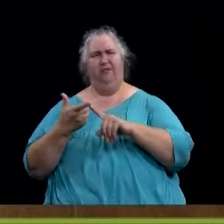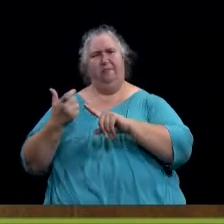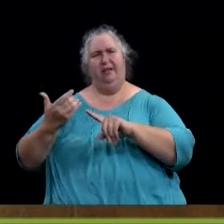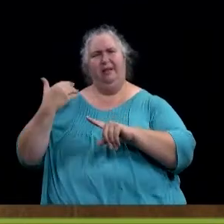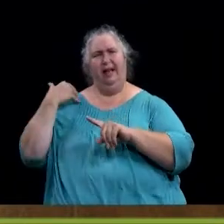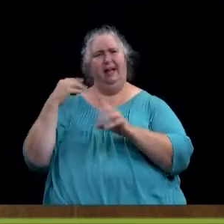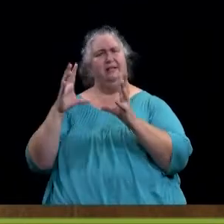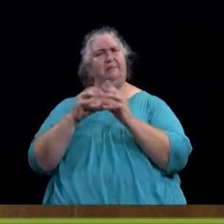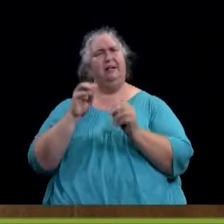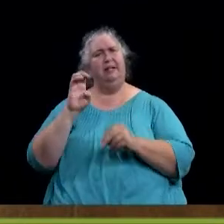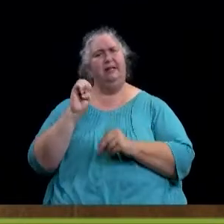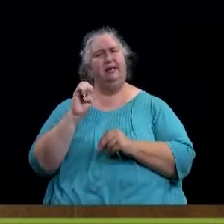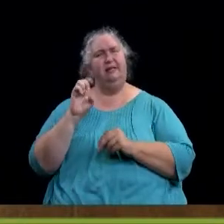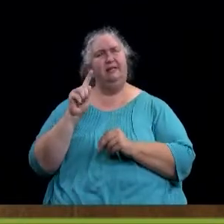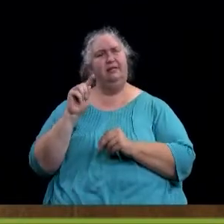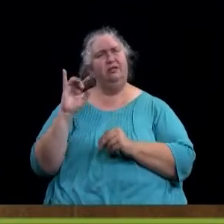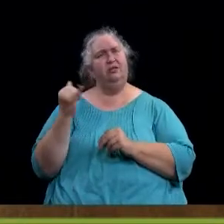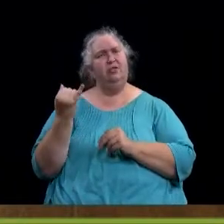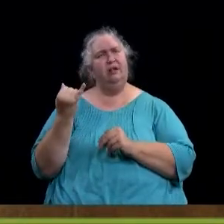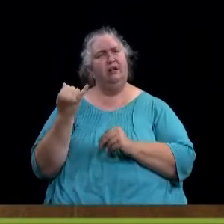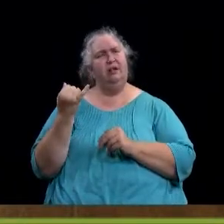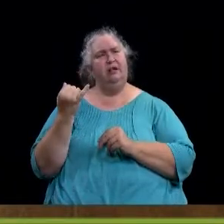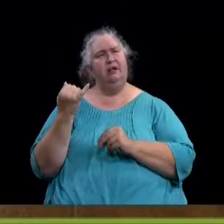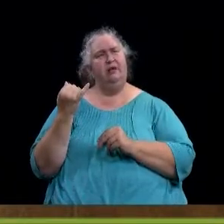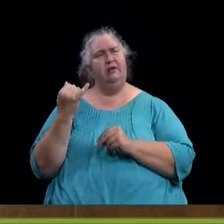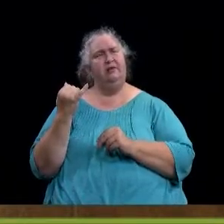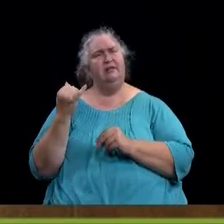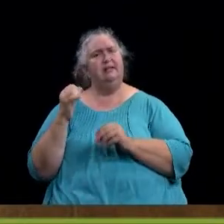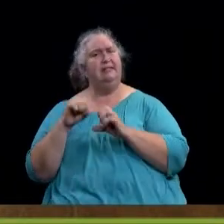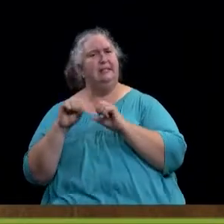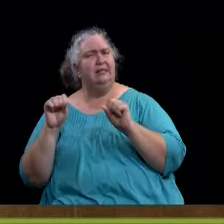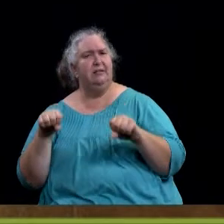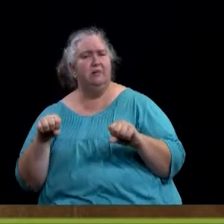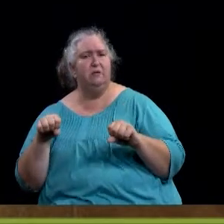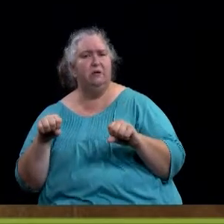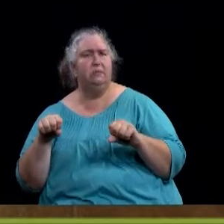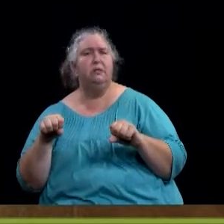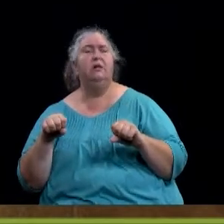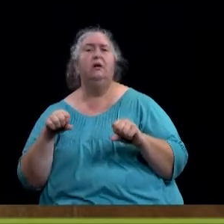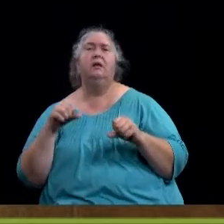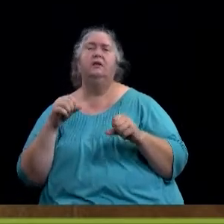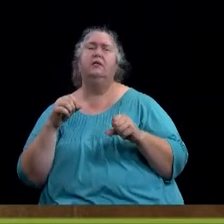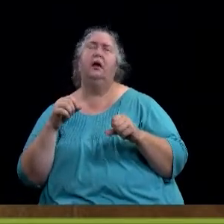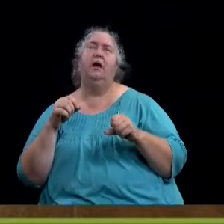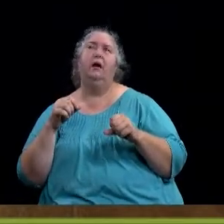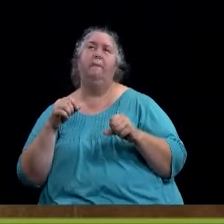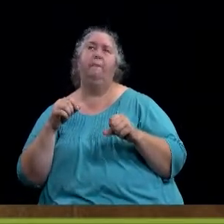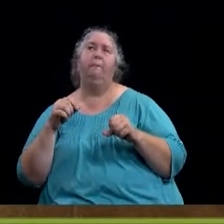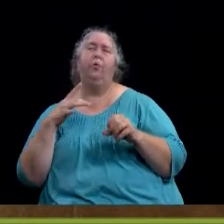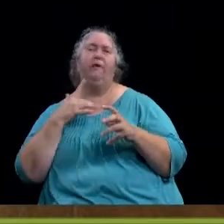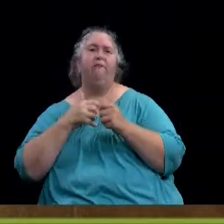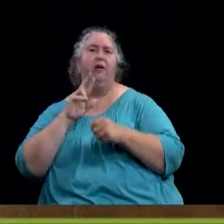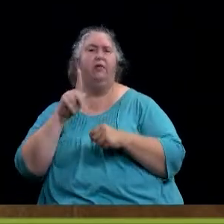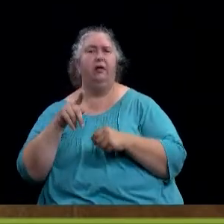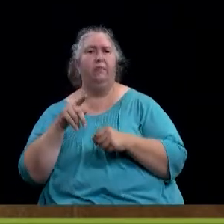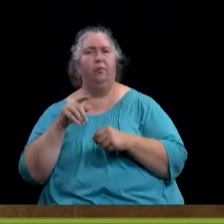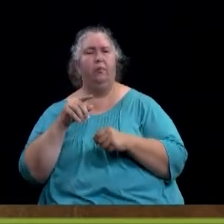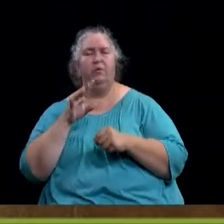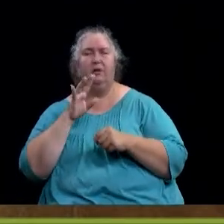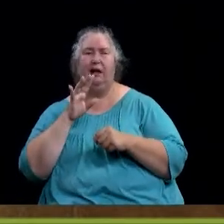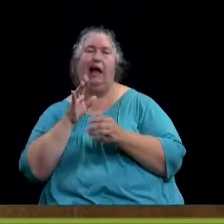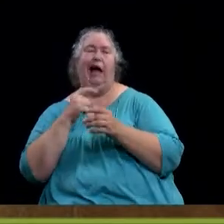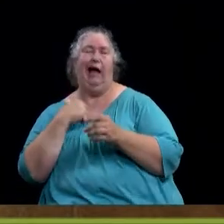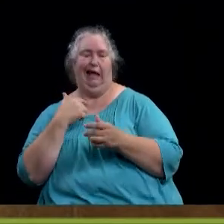systems. And I know there was some follow-up here on, I had asked for peer city kind of study on what other cities are